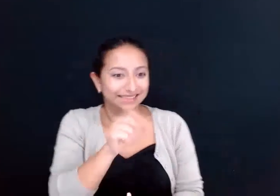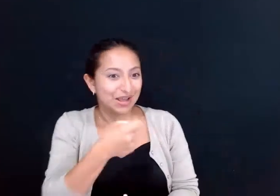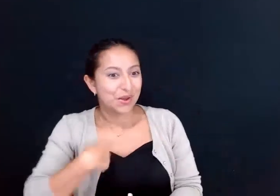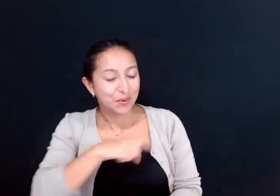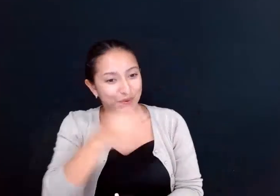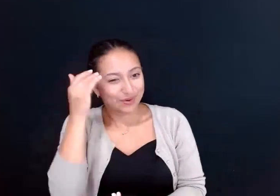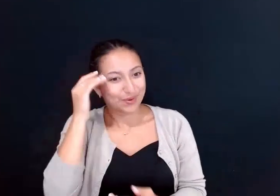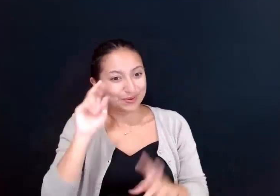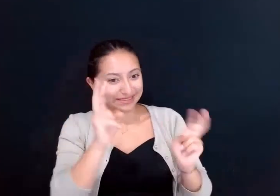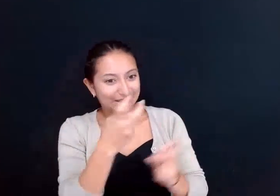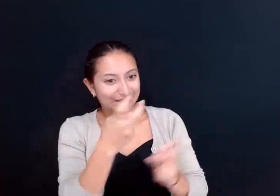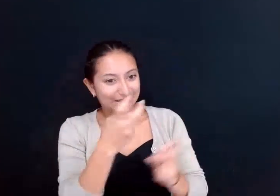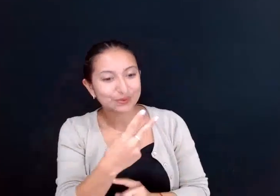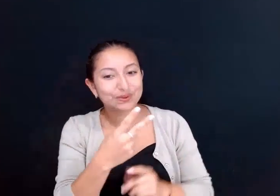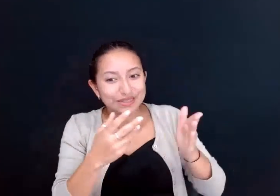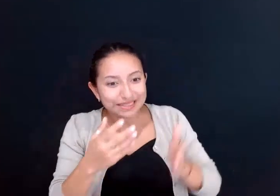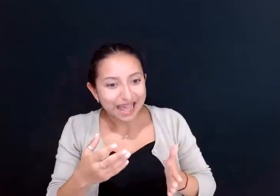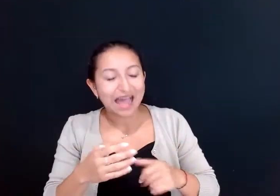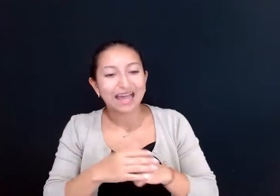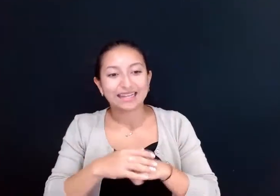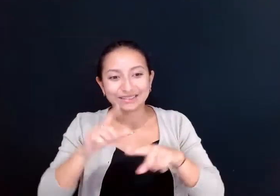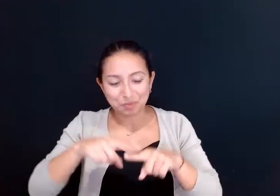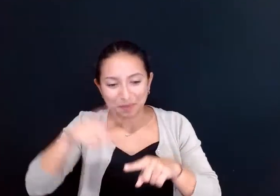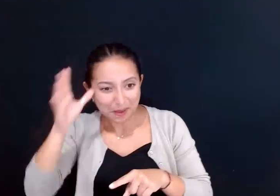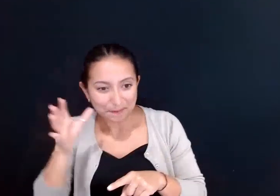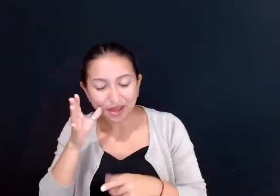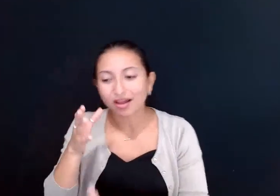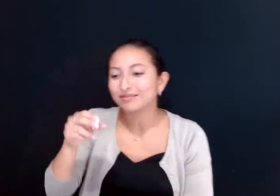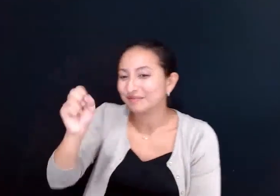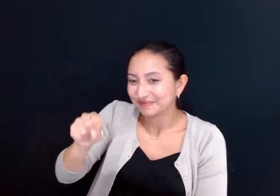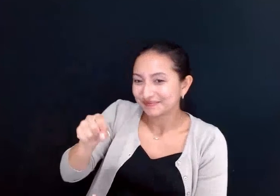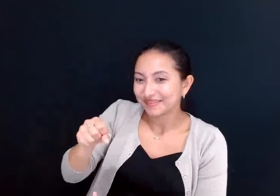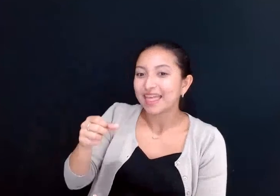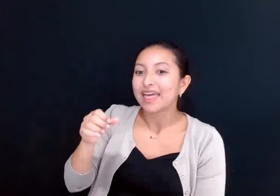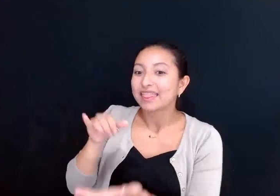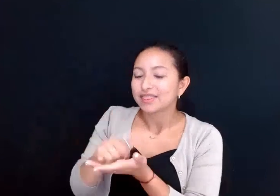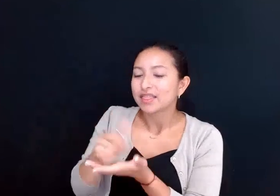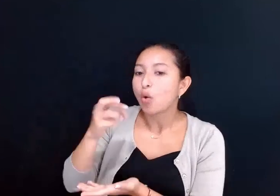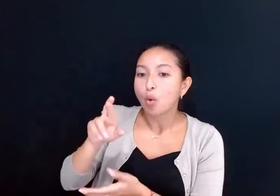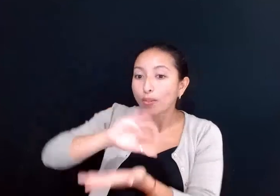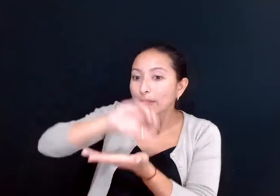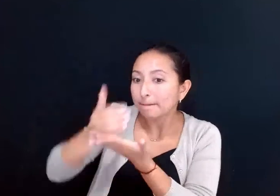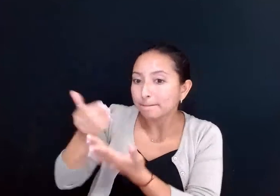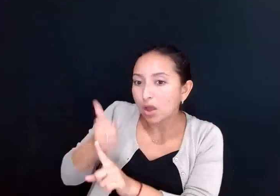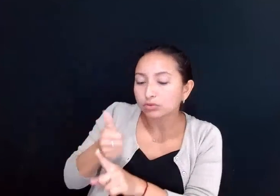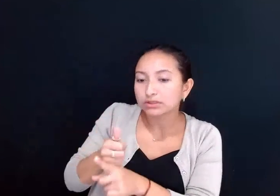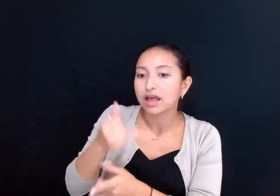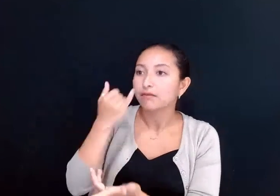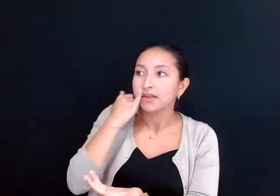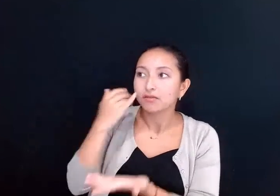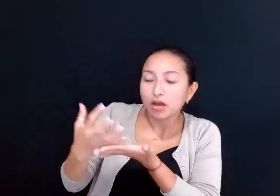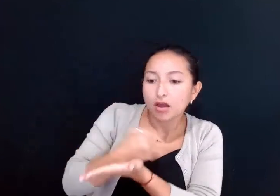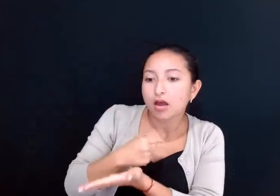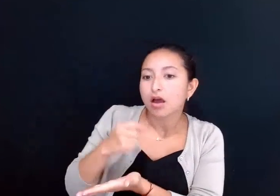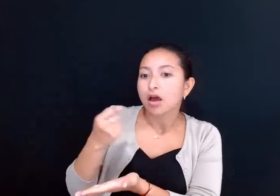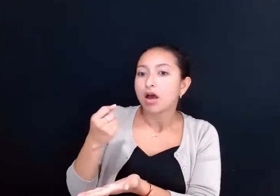Yeah, because exactly. they're Yeah, getting a so I parent's work. Yeah. yeah, that or the amount. Sometimes individuals would be like, well, they're getting 1,100 a month. I'm